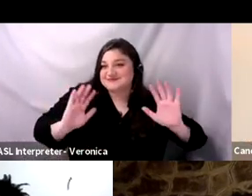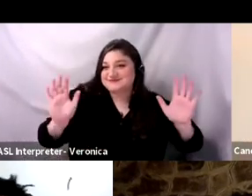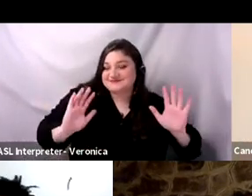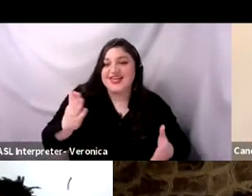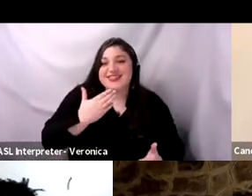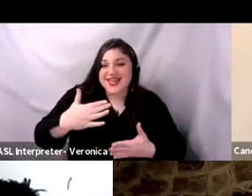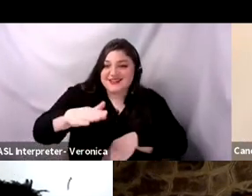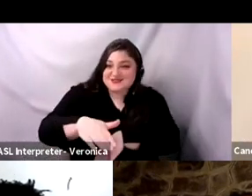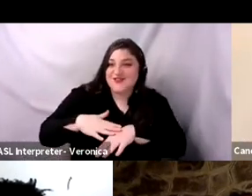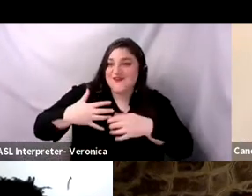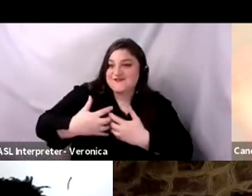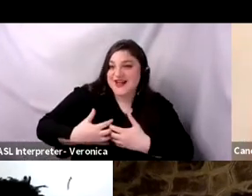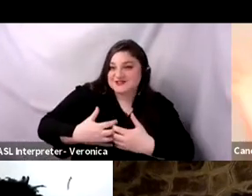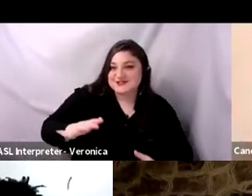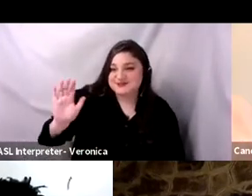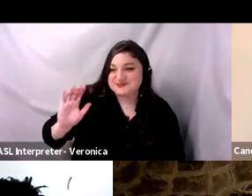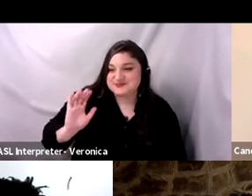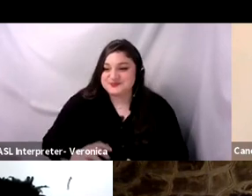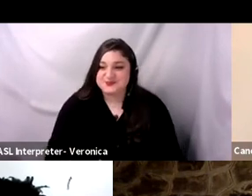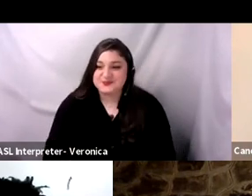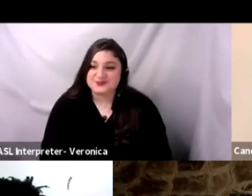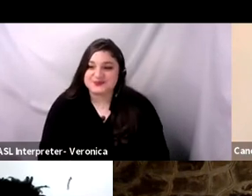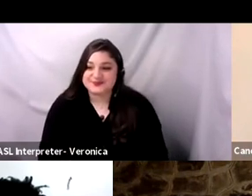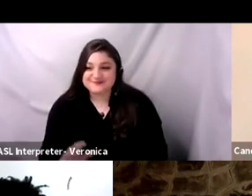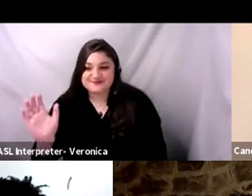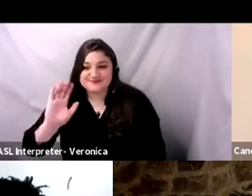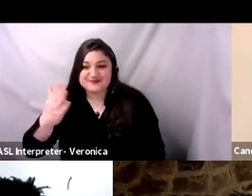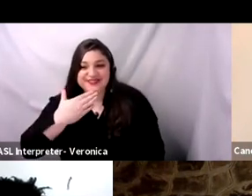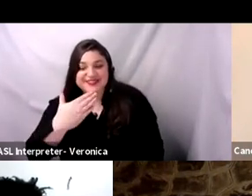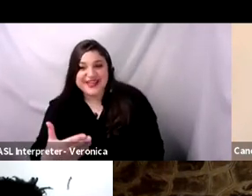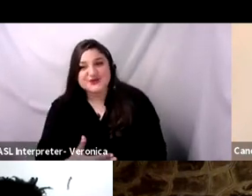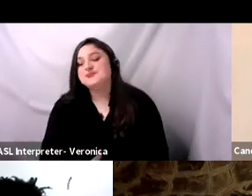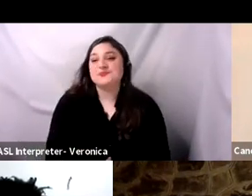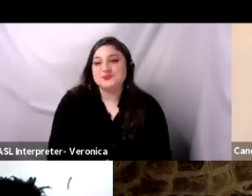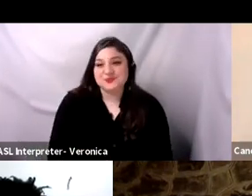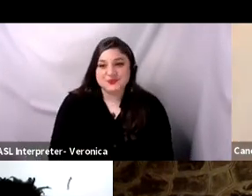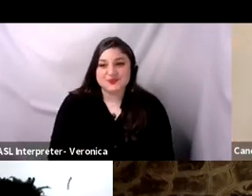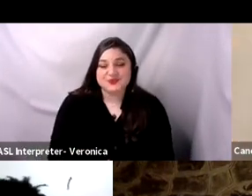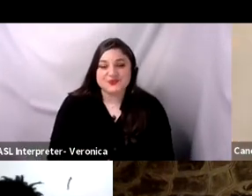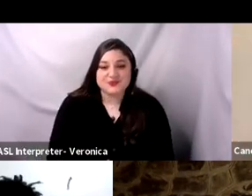Factory. Thank you.